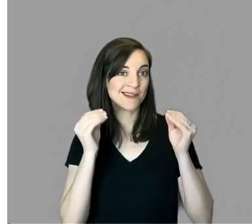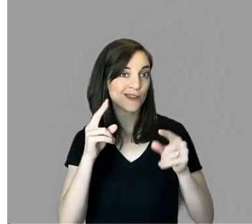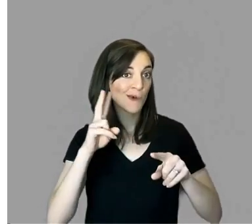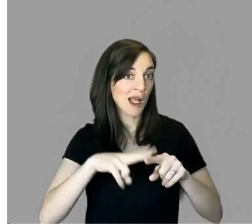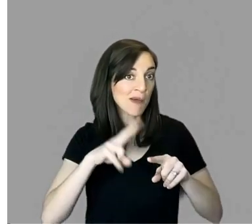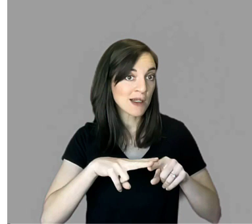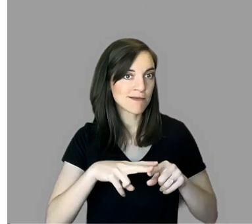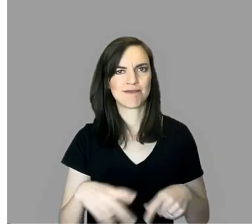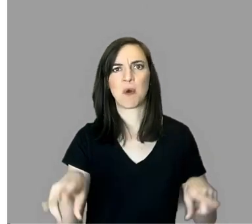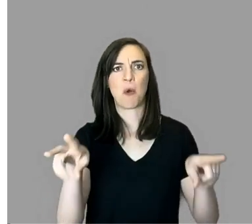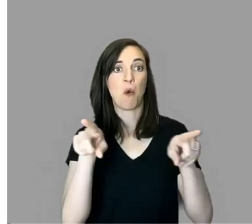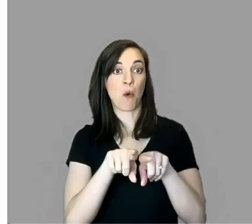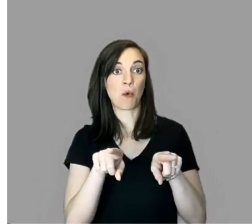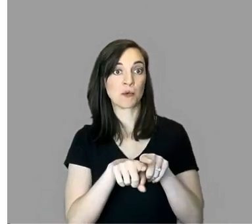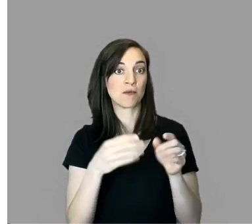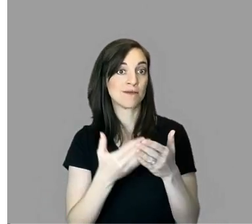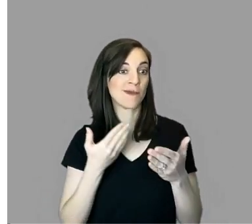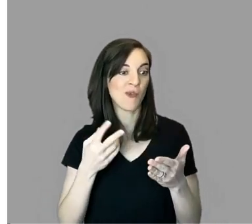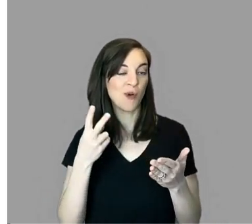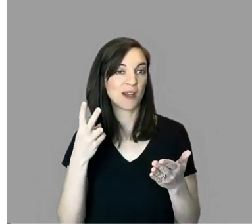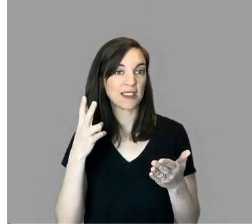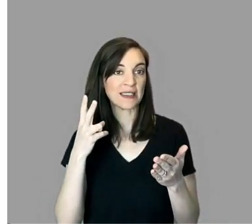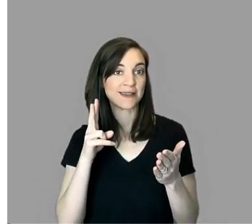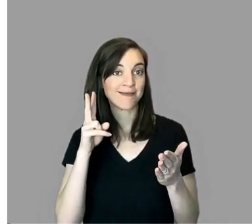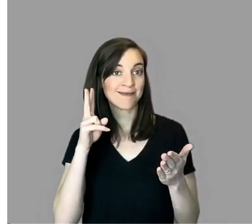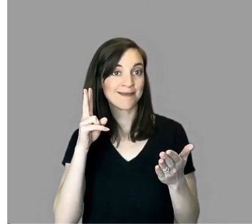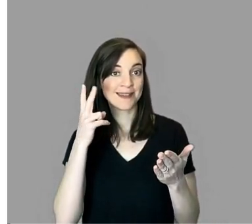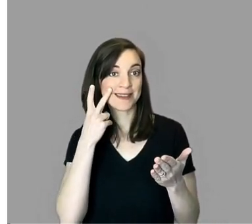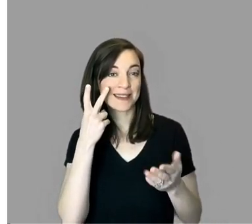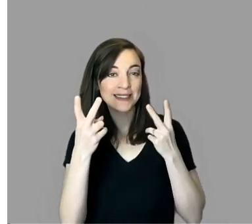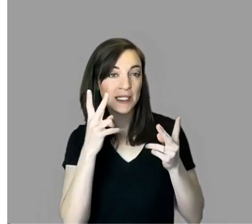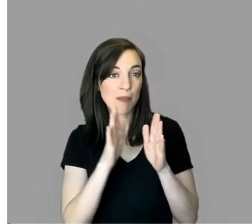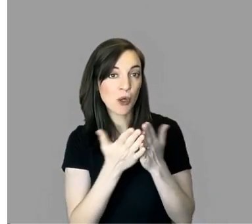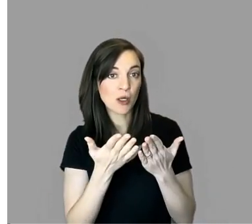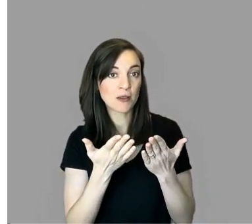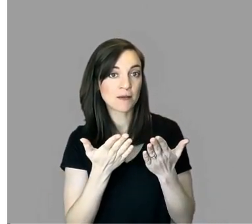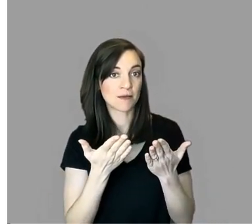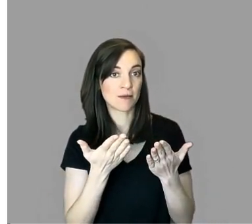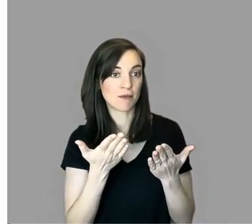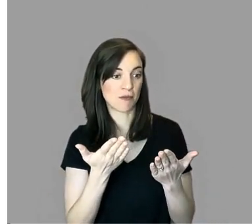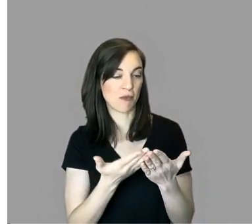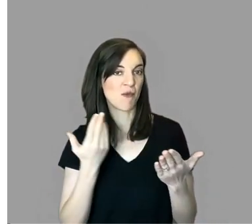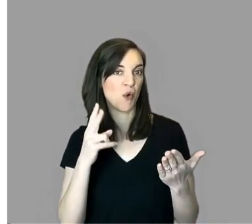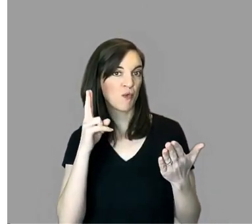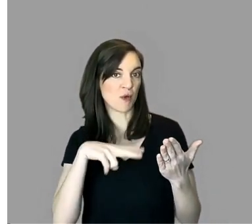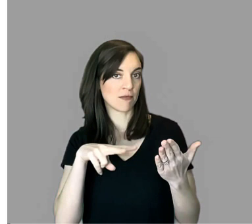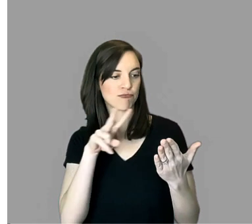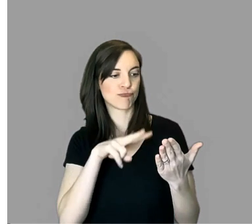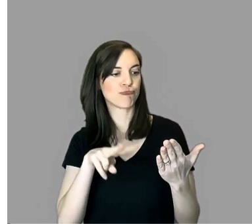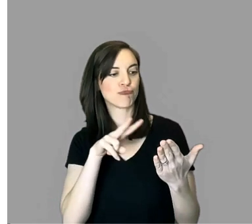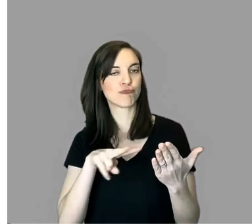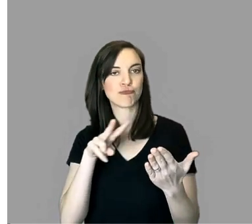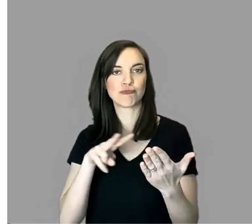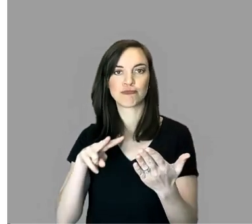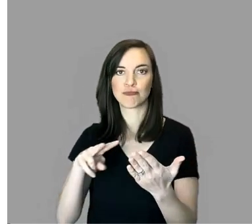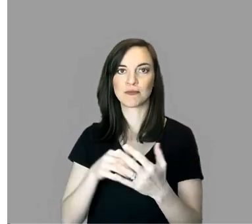ESC teacher pre-teaching the vocabulary or previewing the book.